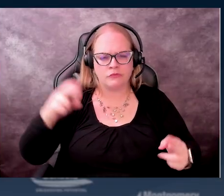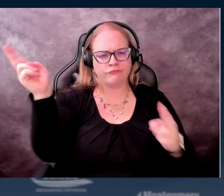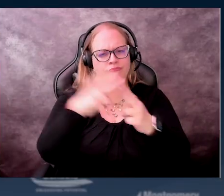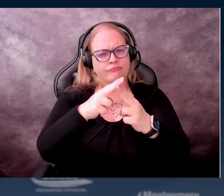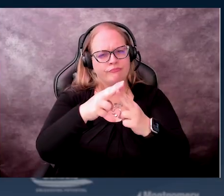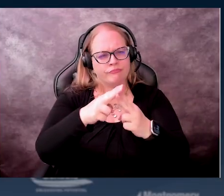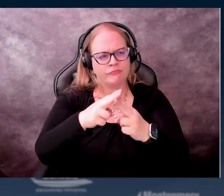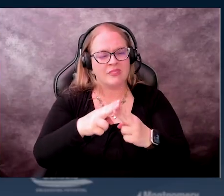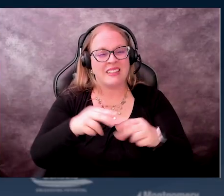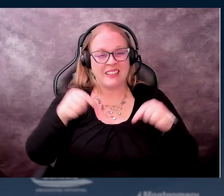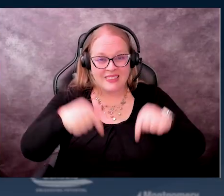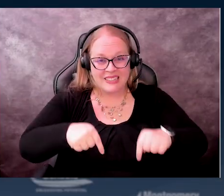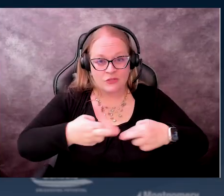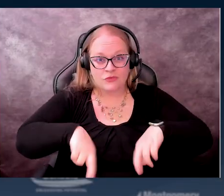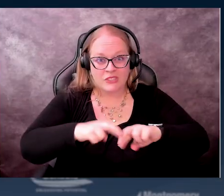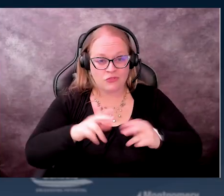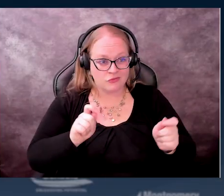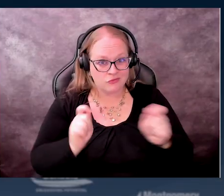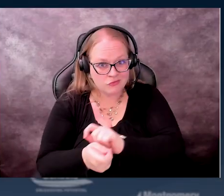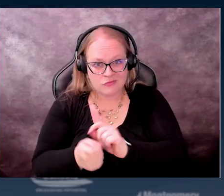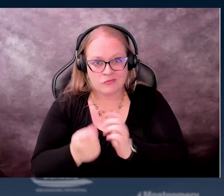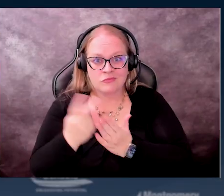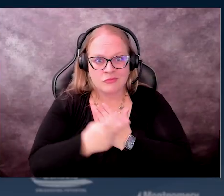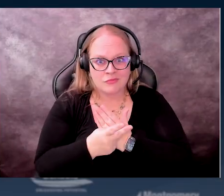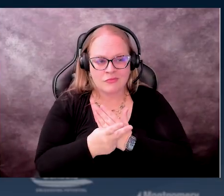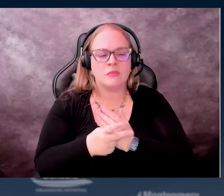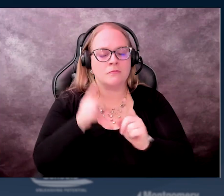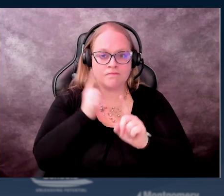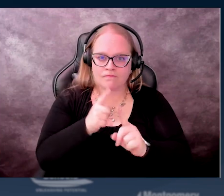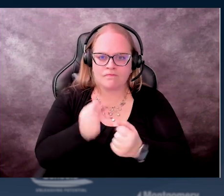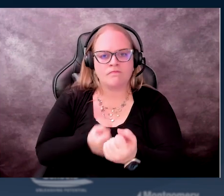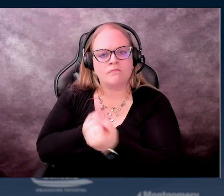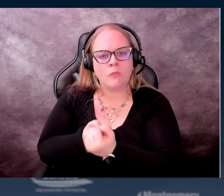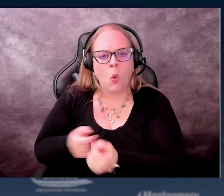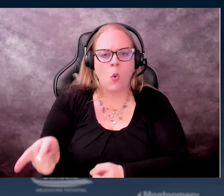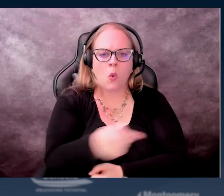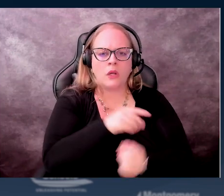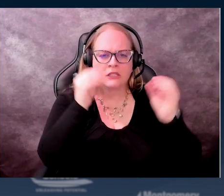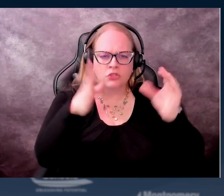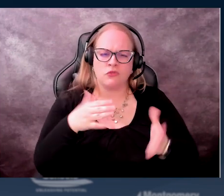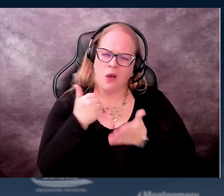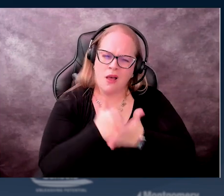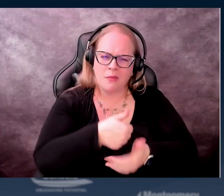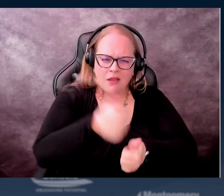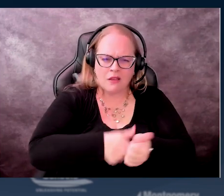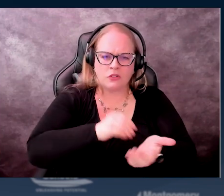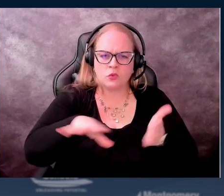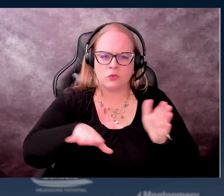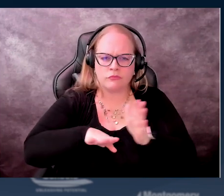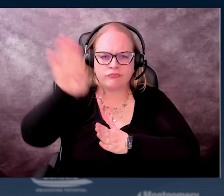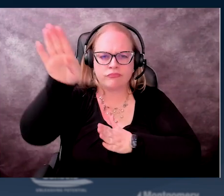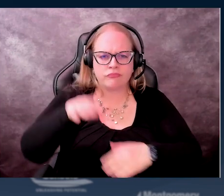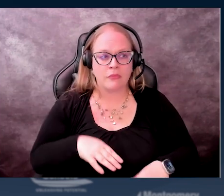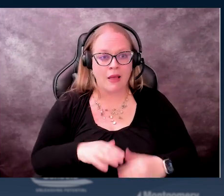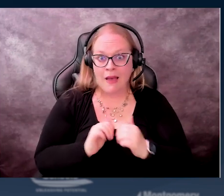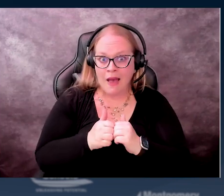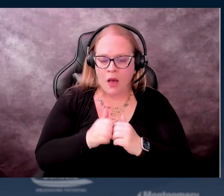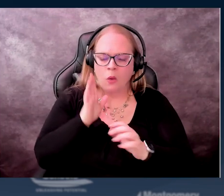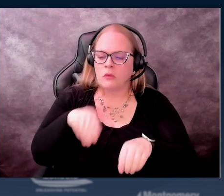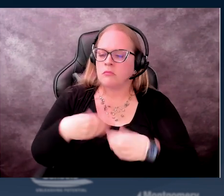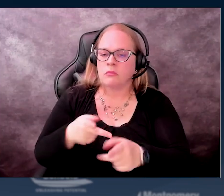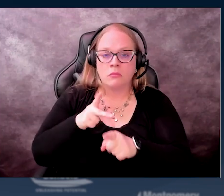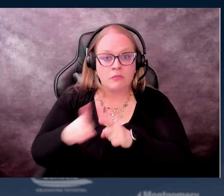is about giving them the support they need to help every student succeed. Through professional development